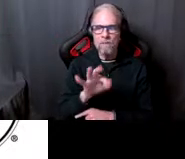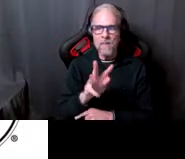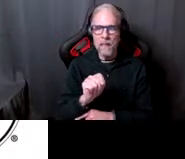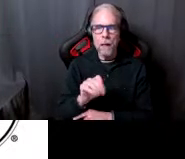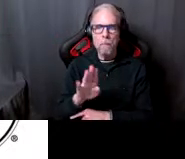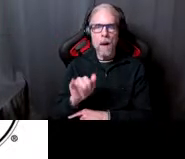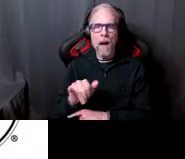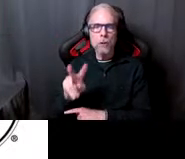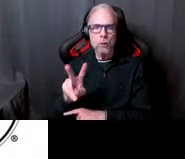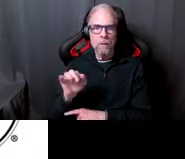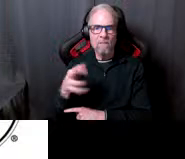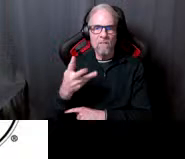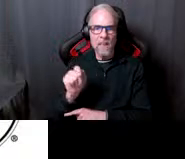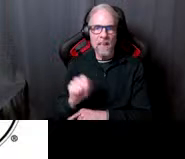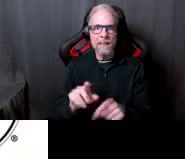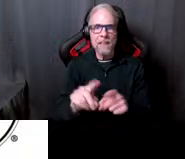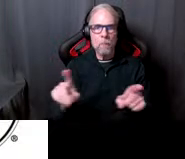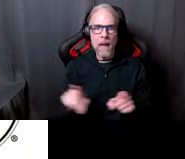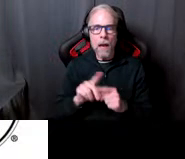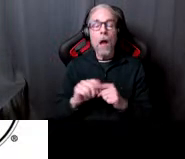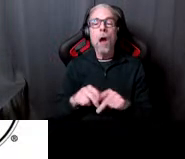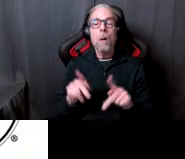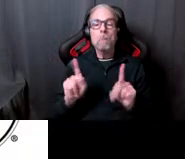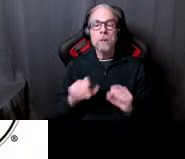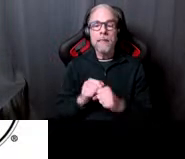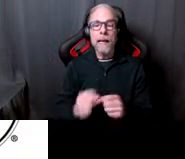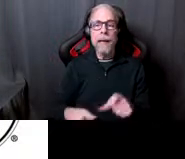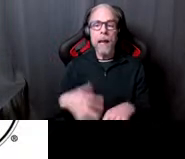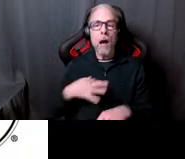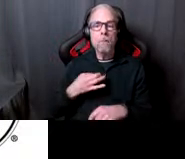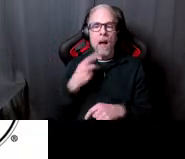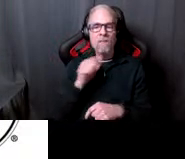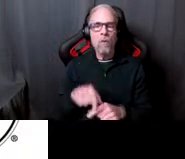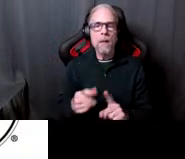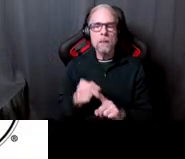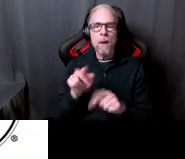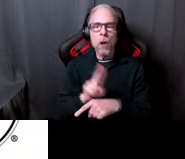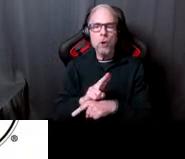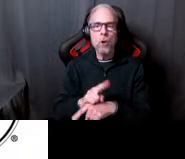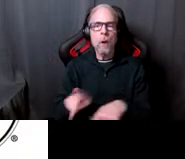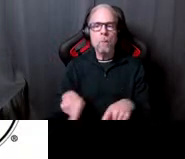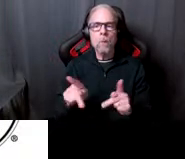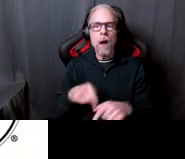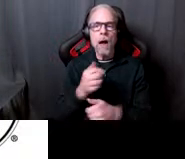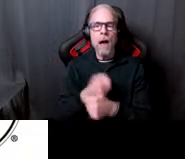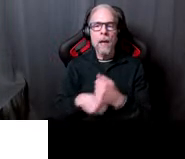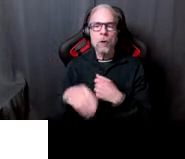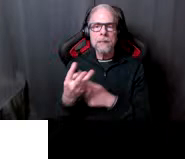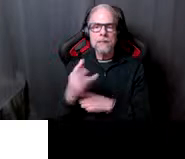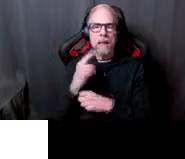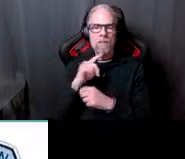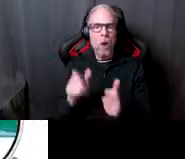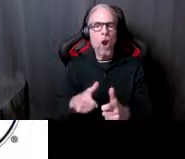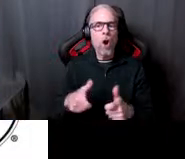in dimension. A person may apply for a special use permit under Division 16 for larger fires.